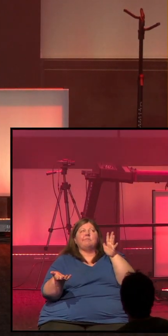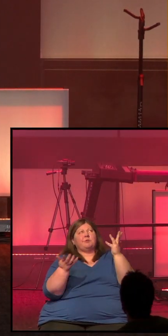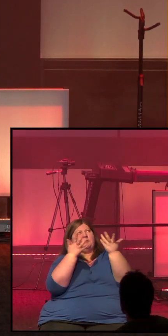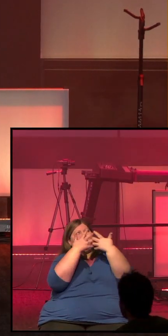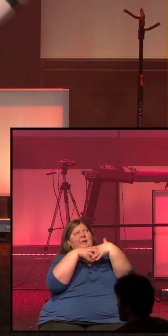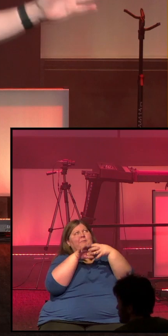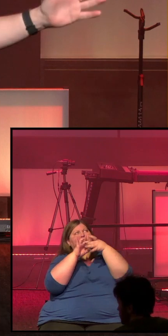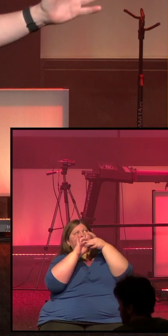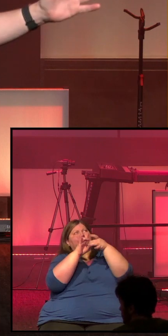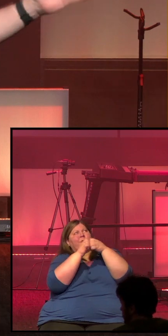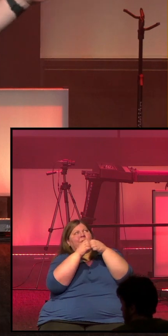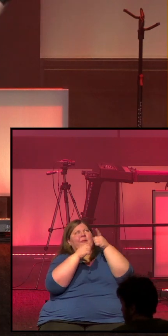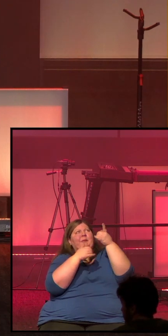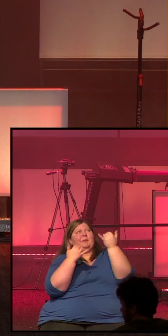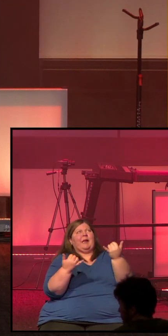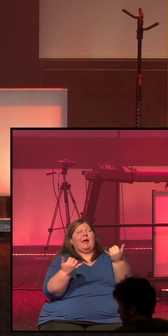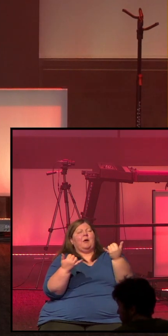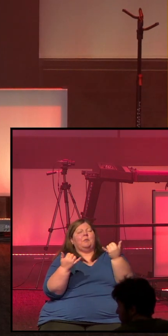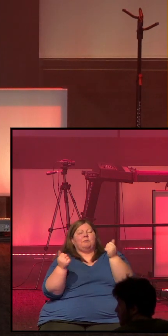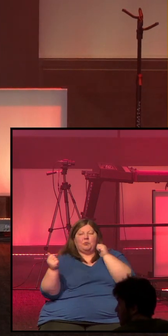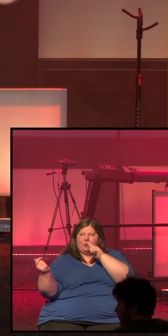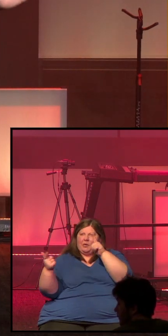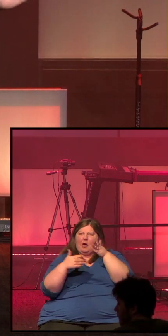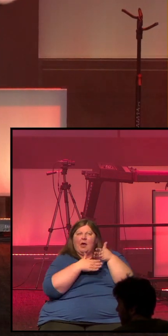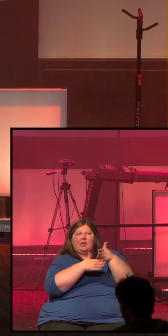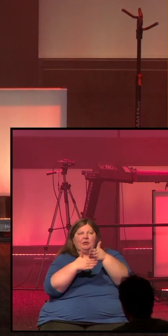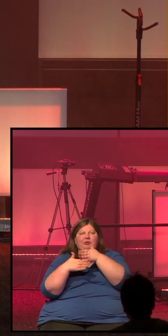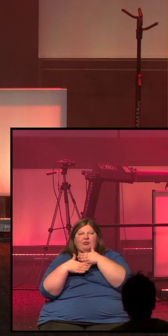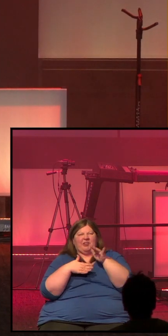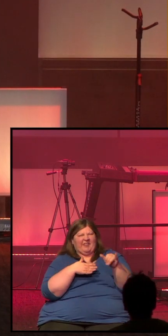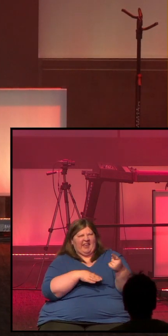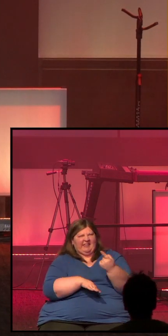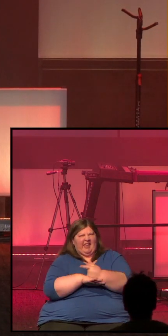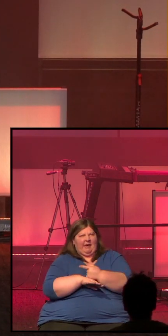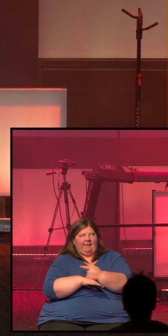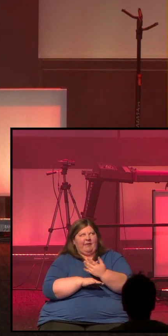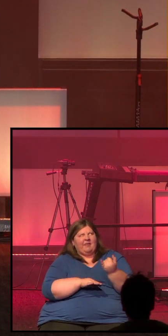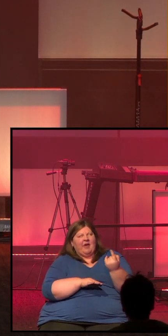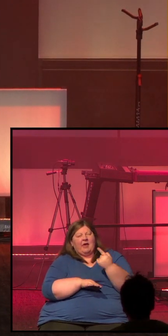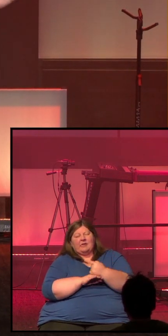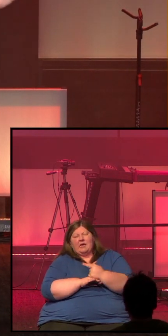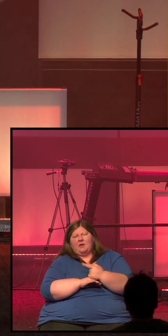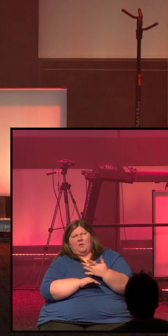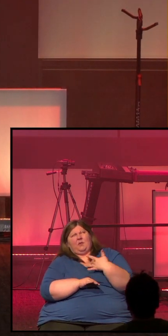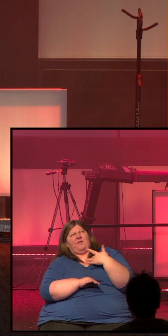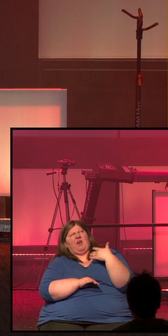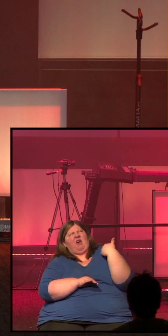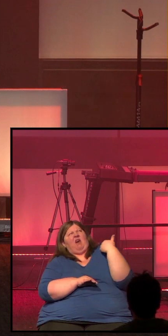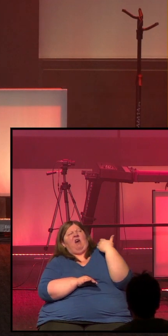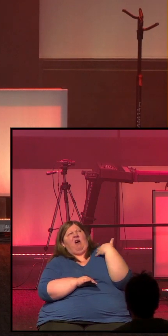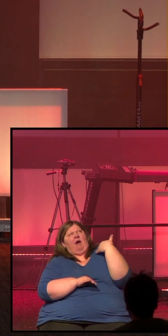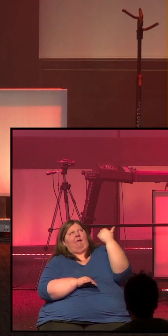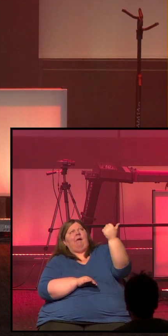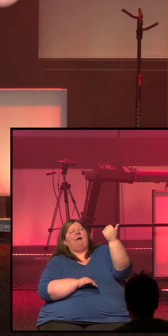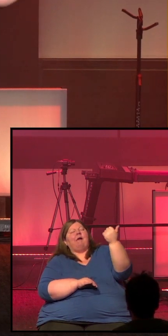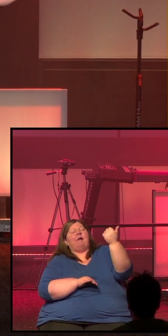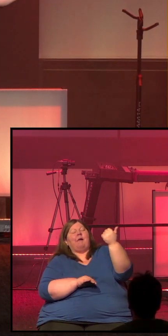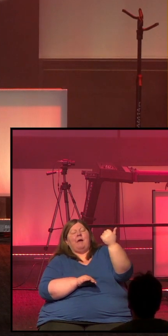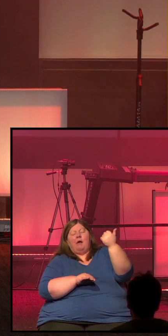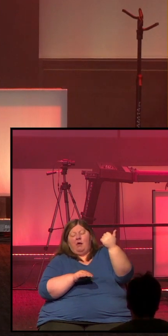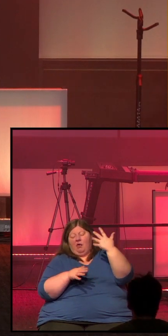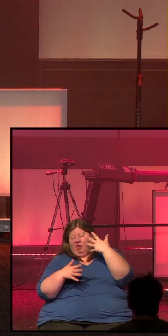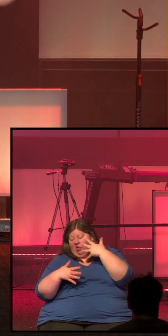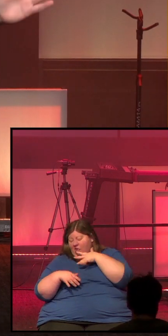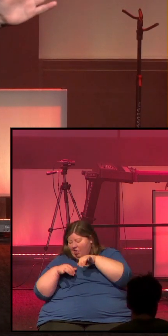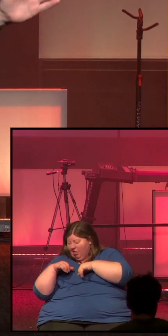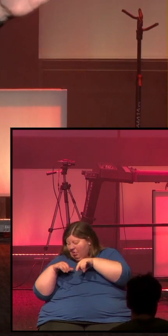and redeemed by you, we all share a day. We share a day where we heard you call our name and where we ran out of that grave.